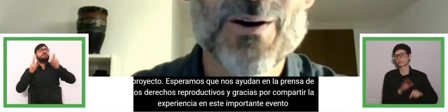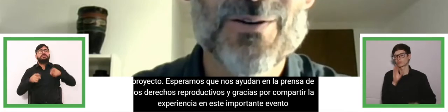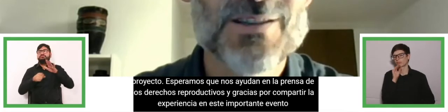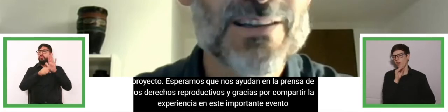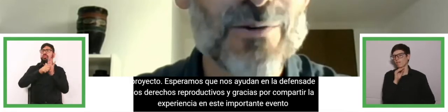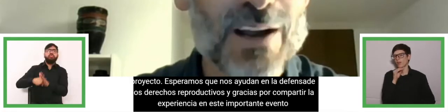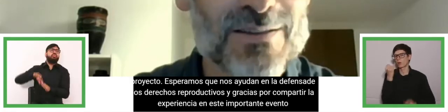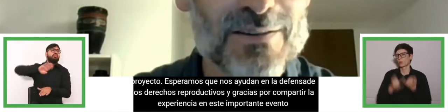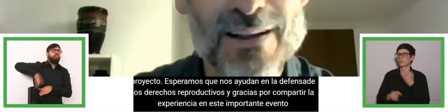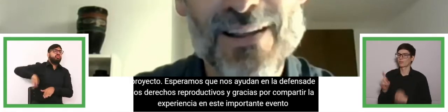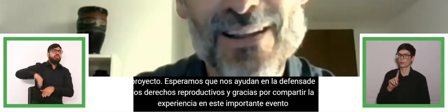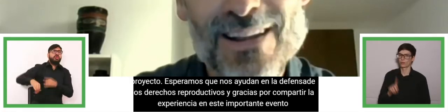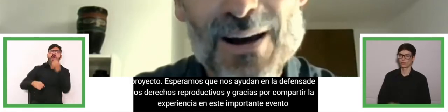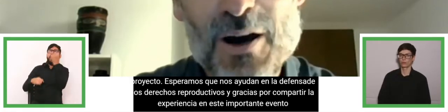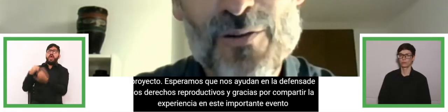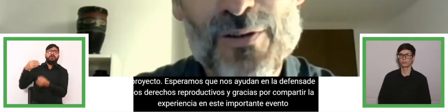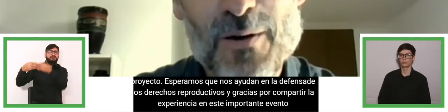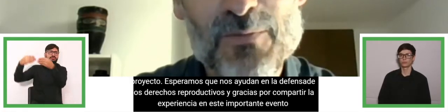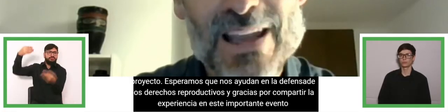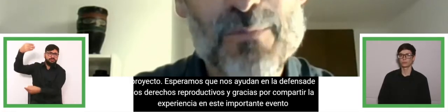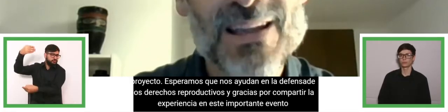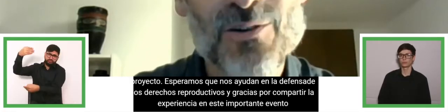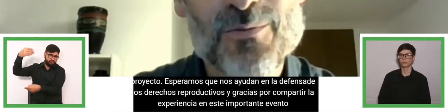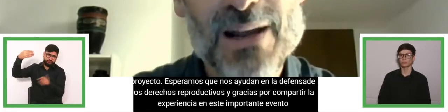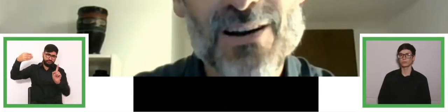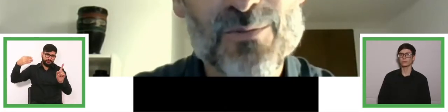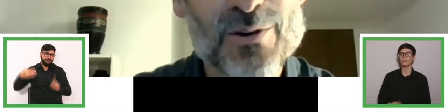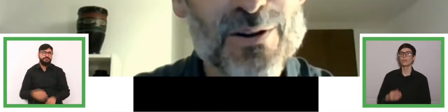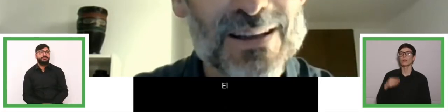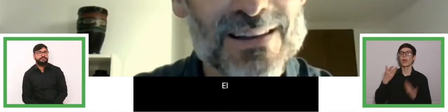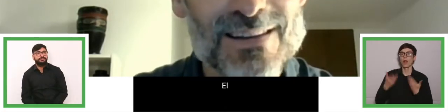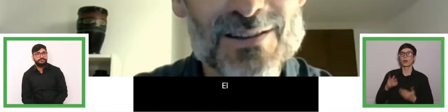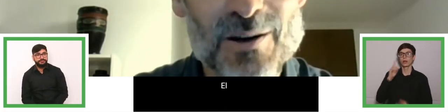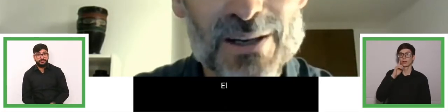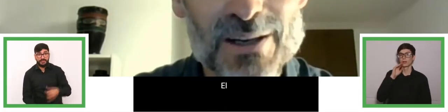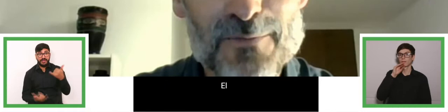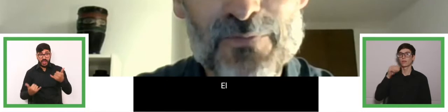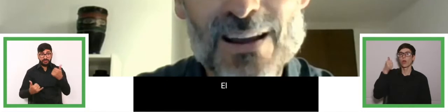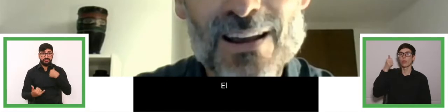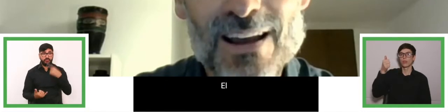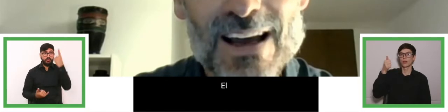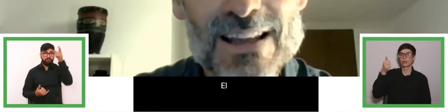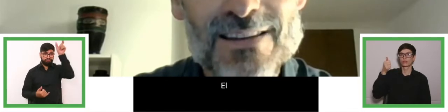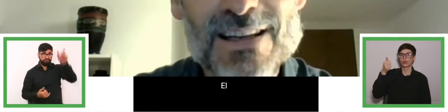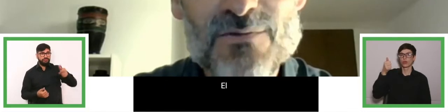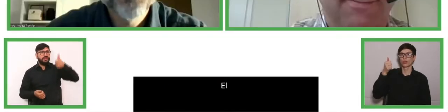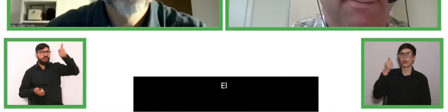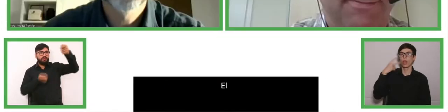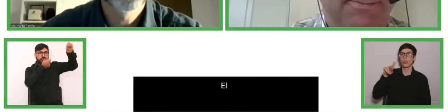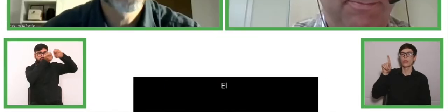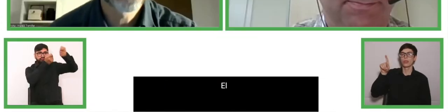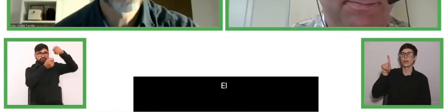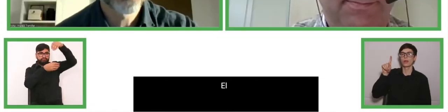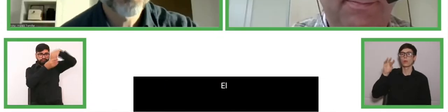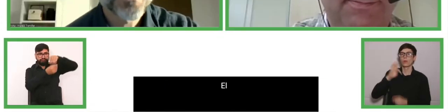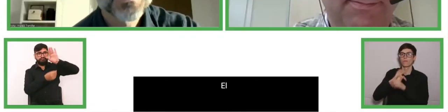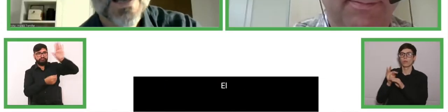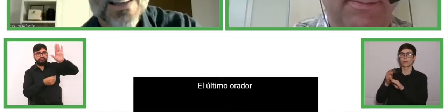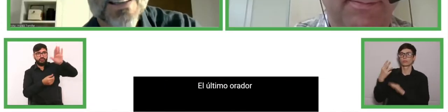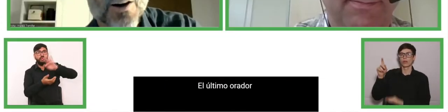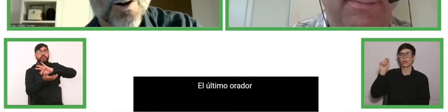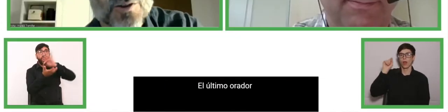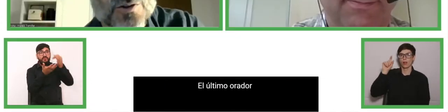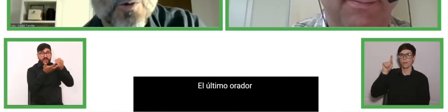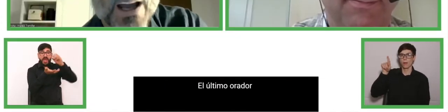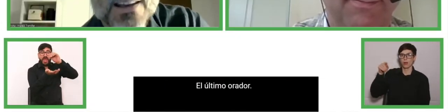Wöbke, who is the director of Capito Mecklenburg in Germany. And Nils will be presenting their